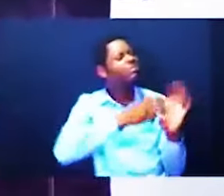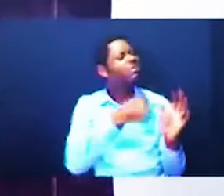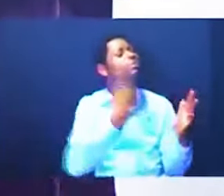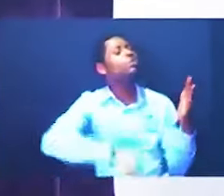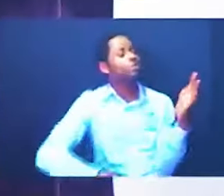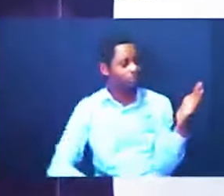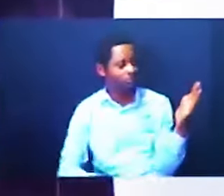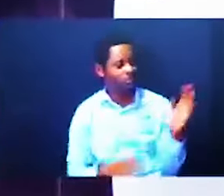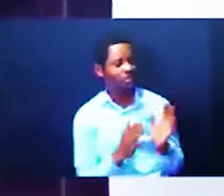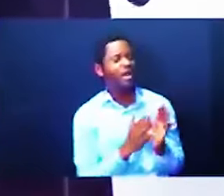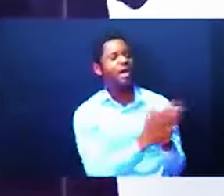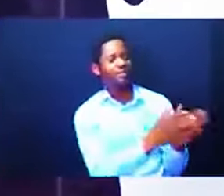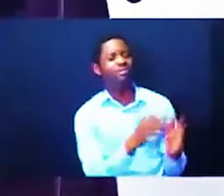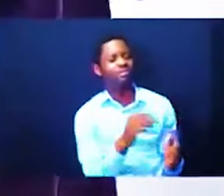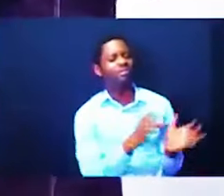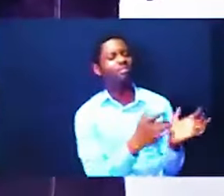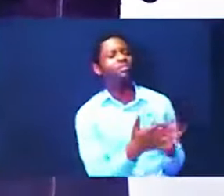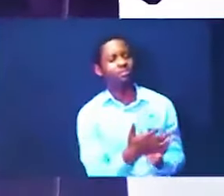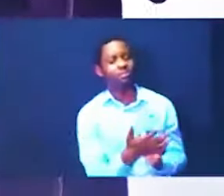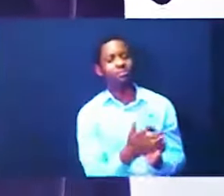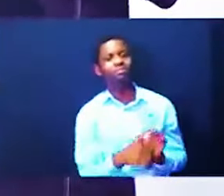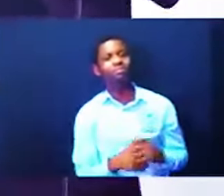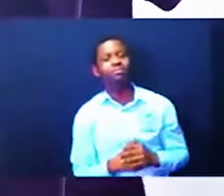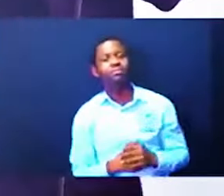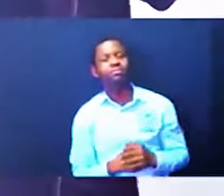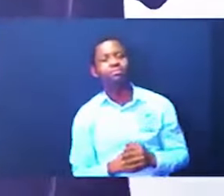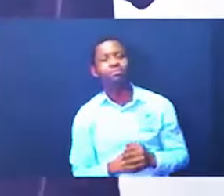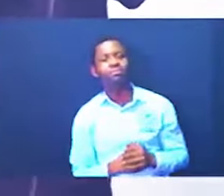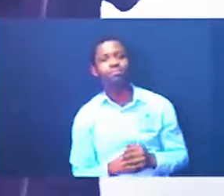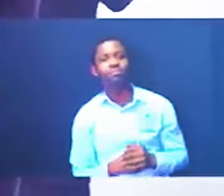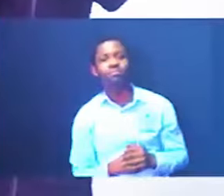no, will be sano, say a beno, I see anything.